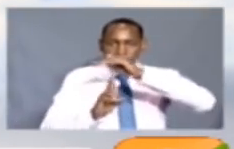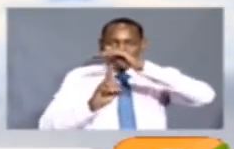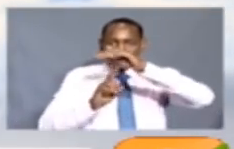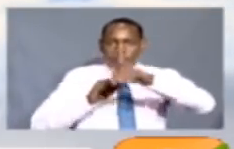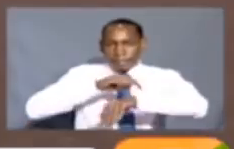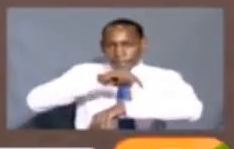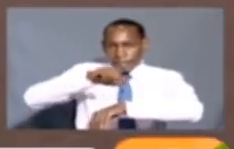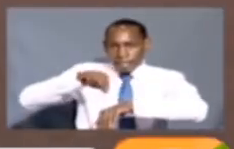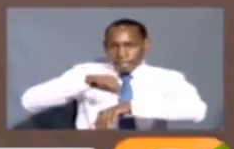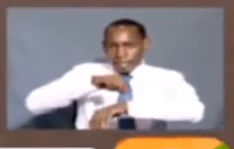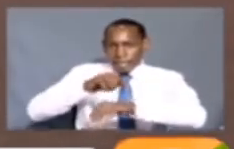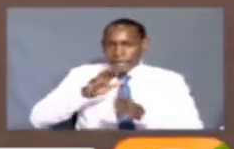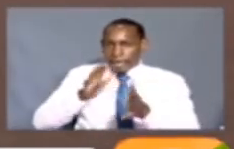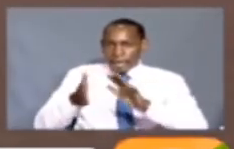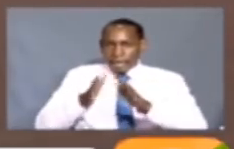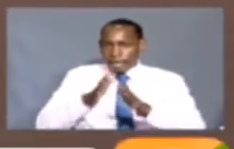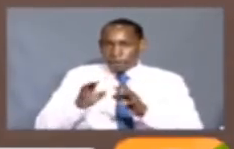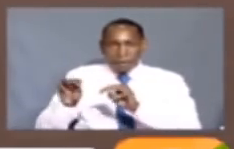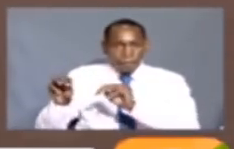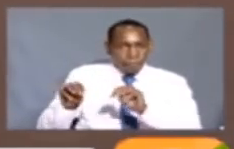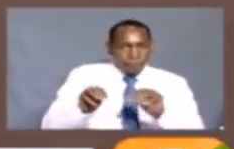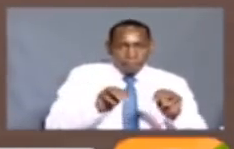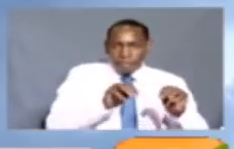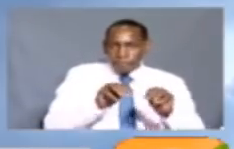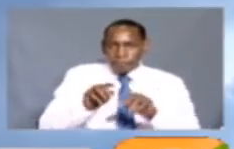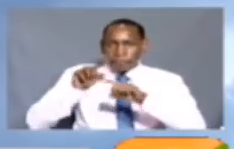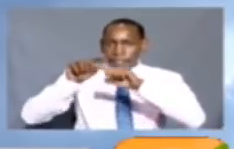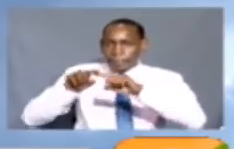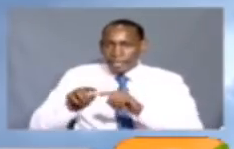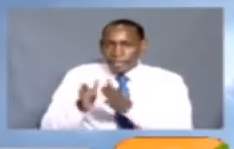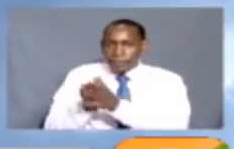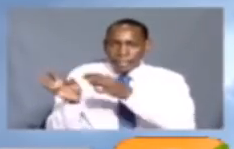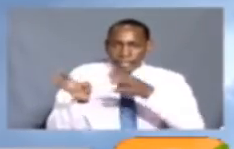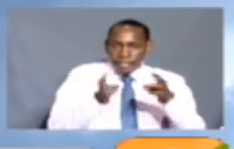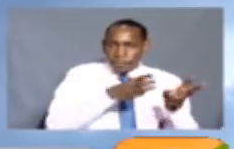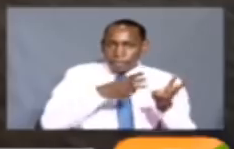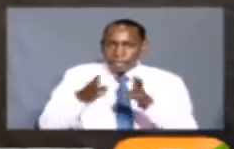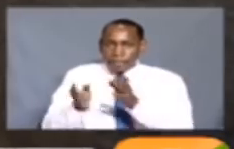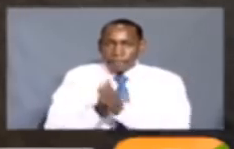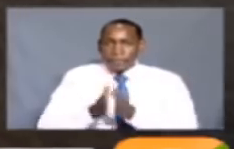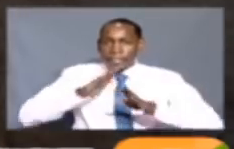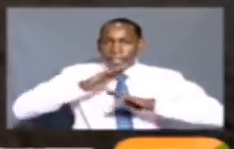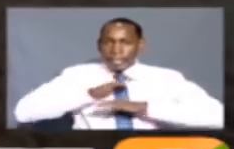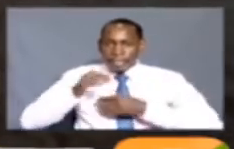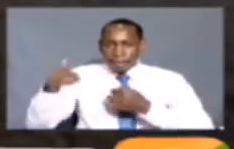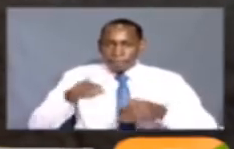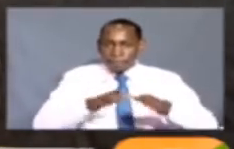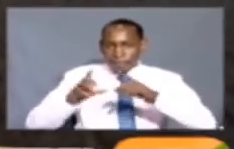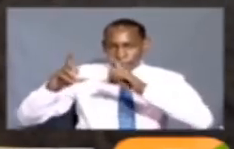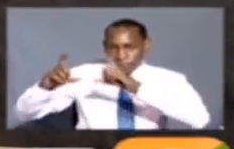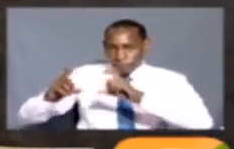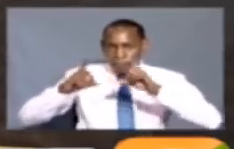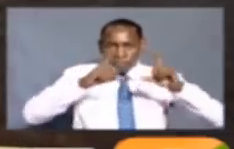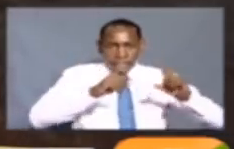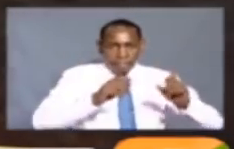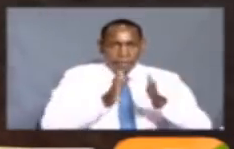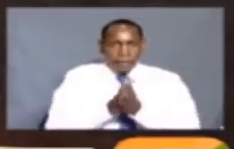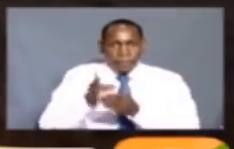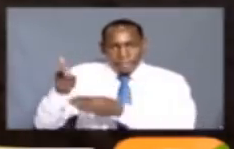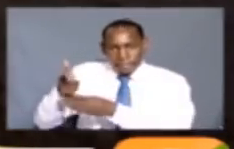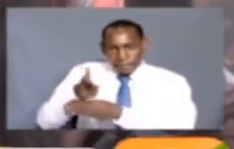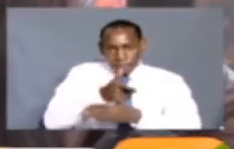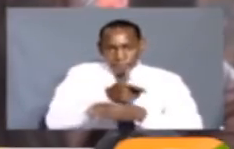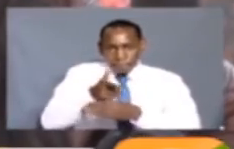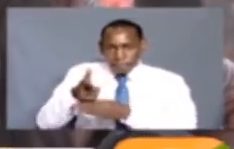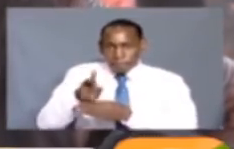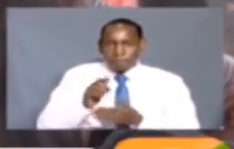or so, drifting wherever the air currents take you, and with ample opportunities for photography and video filming.